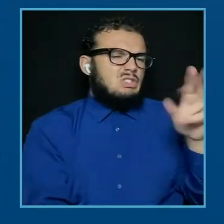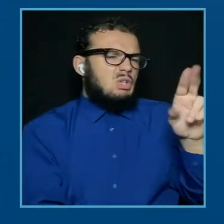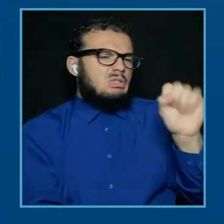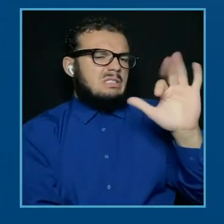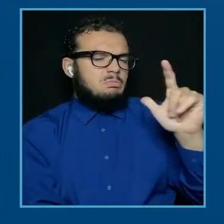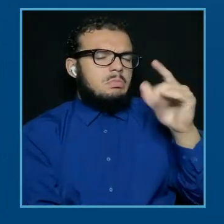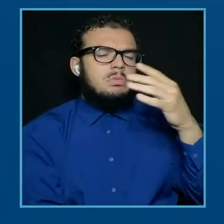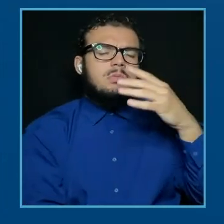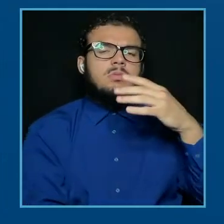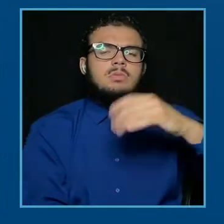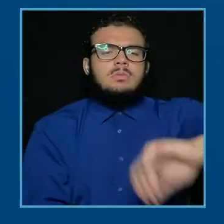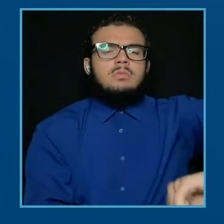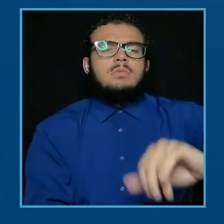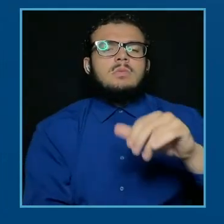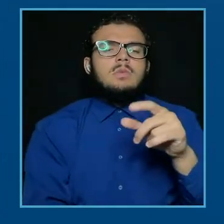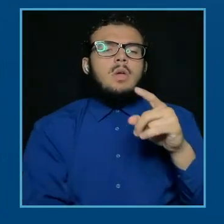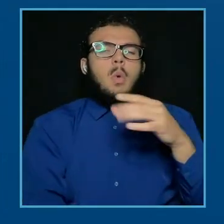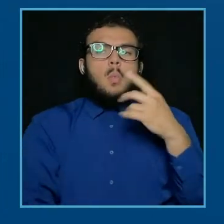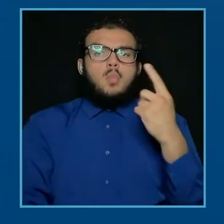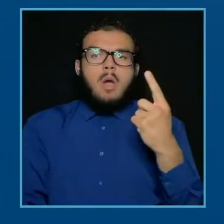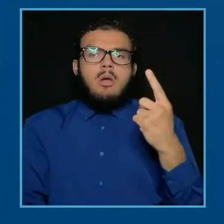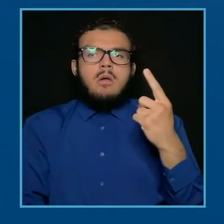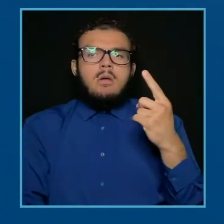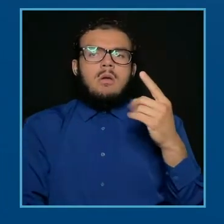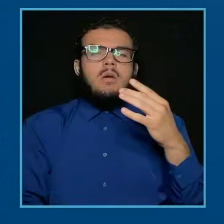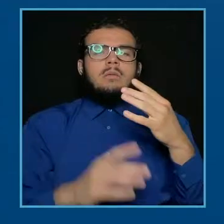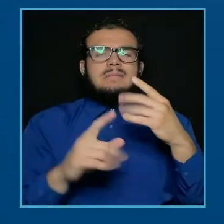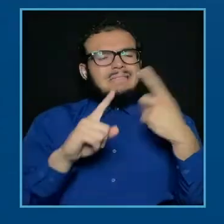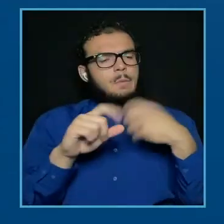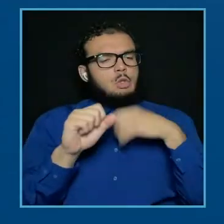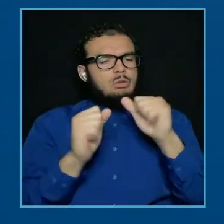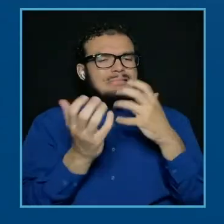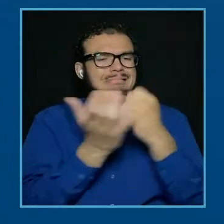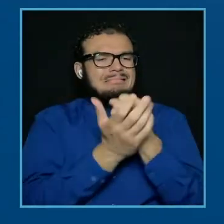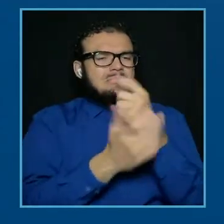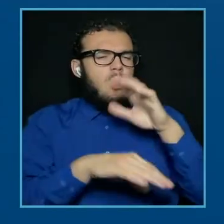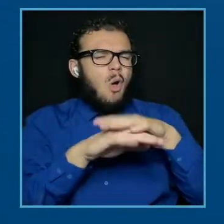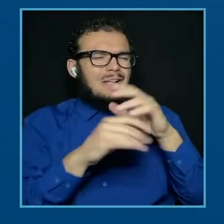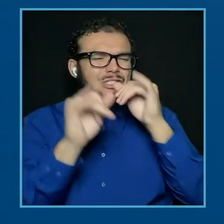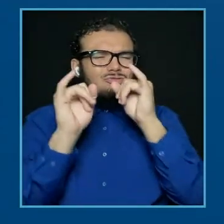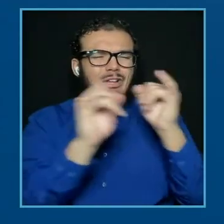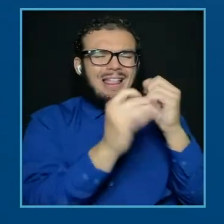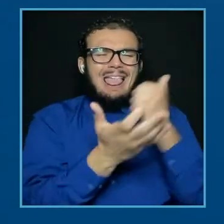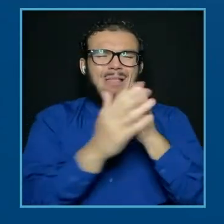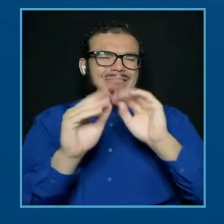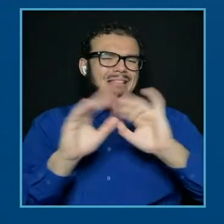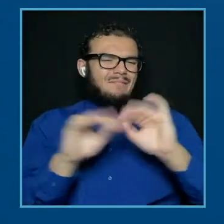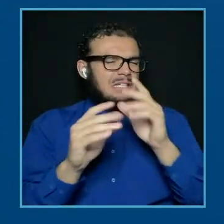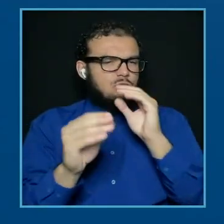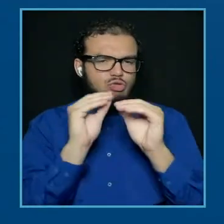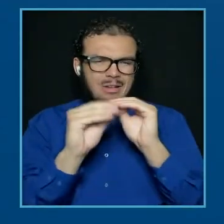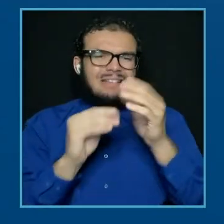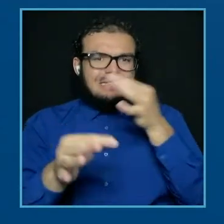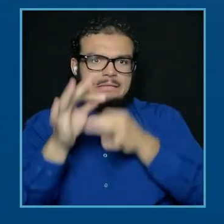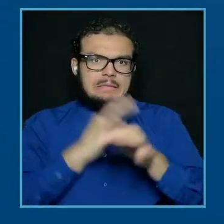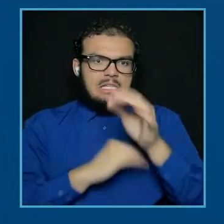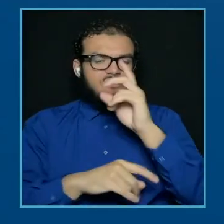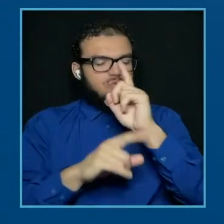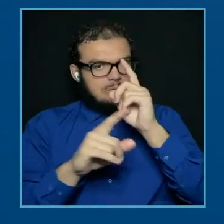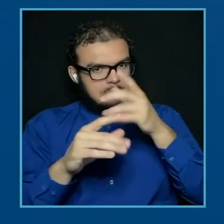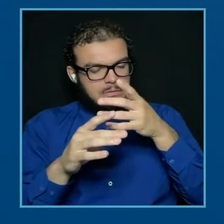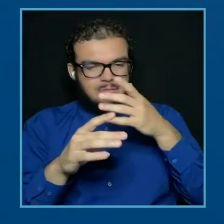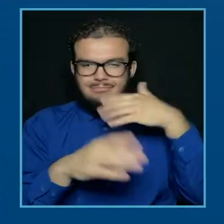that one of the things that could have been done on the instructions to correct this rather than just running the whole thing as